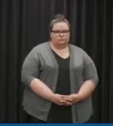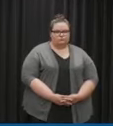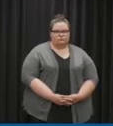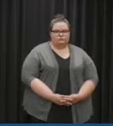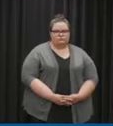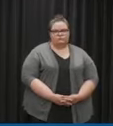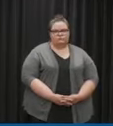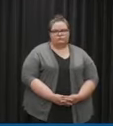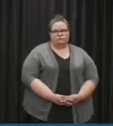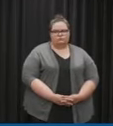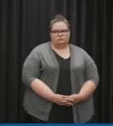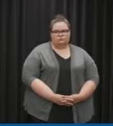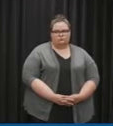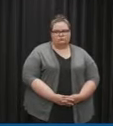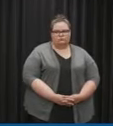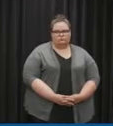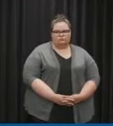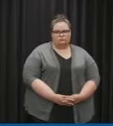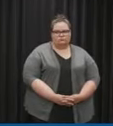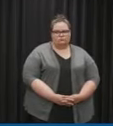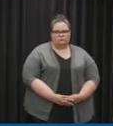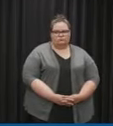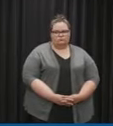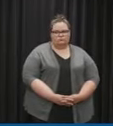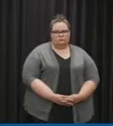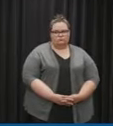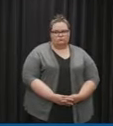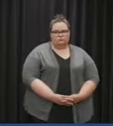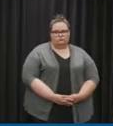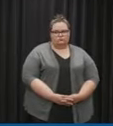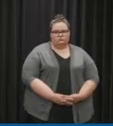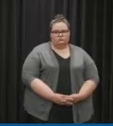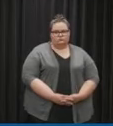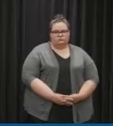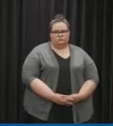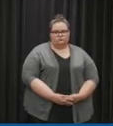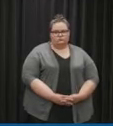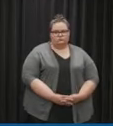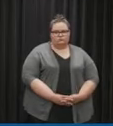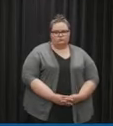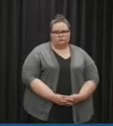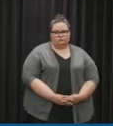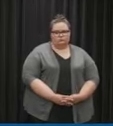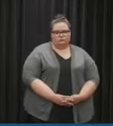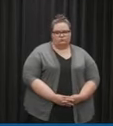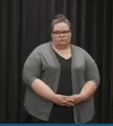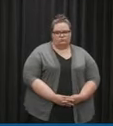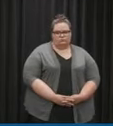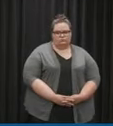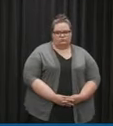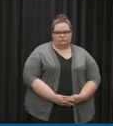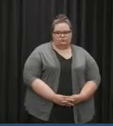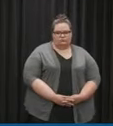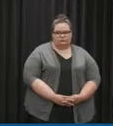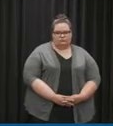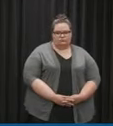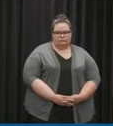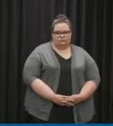the risk transmission of COVID-19 within our communities. And to remind you, I would like to